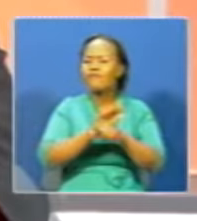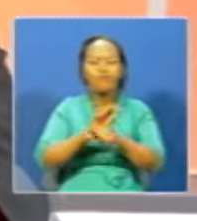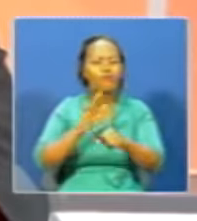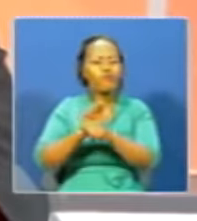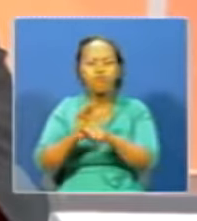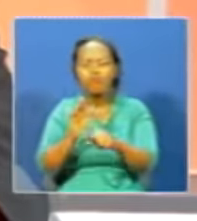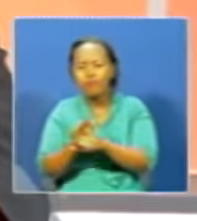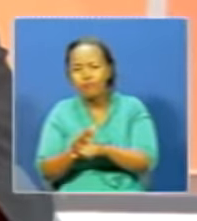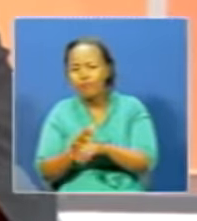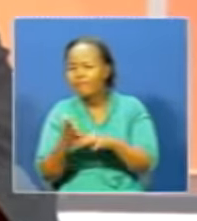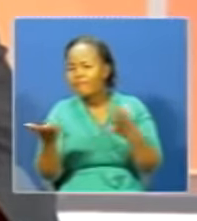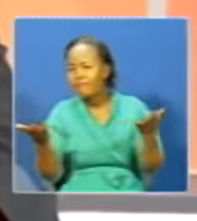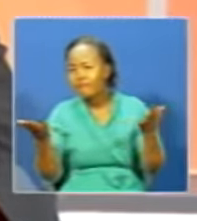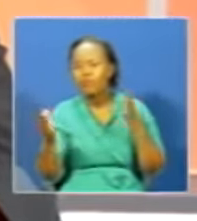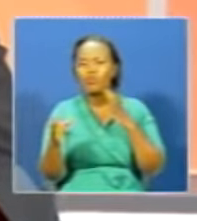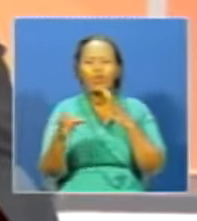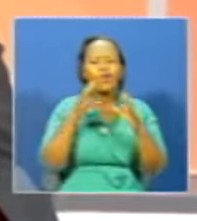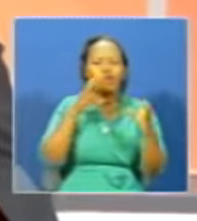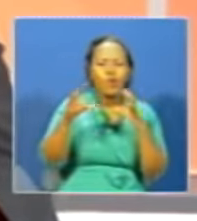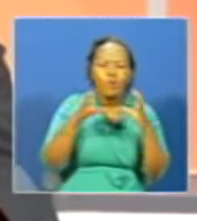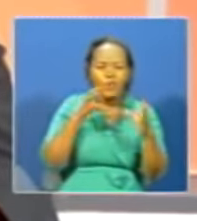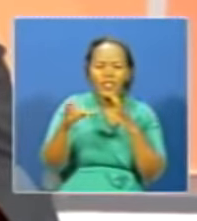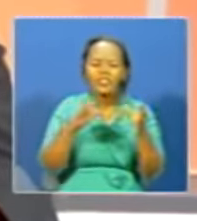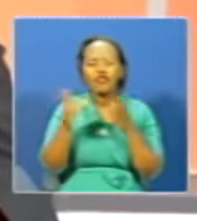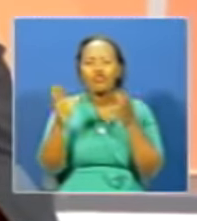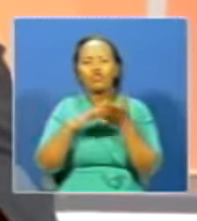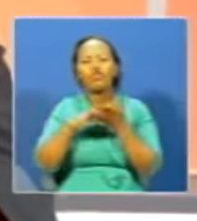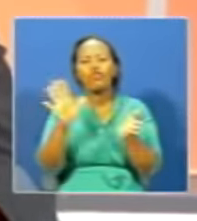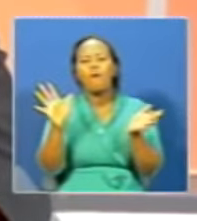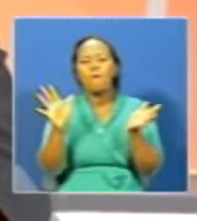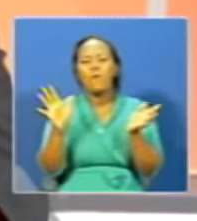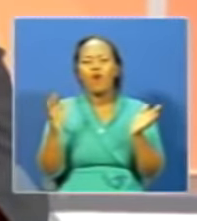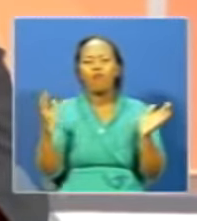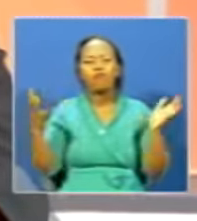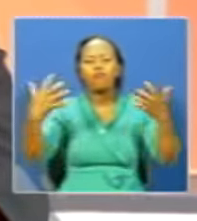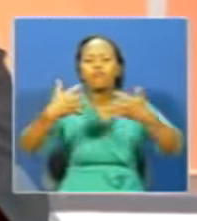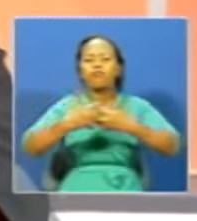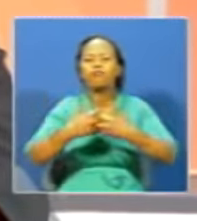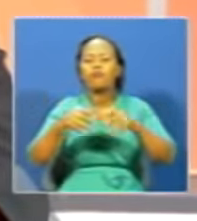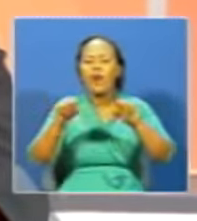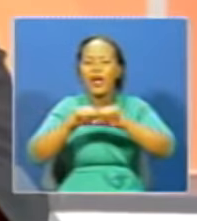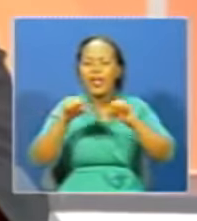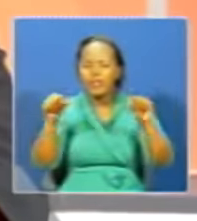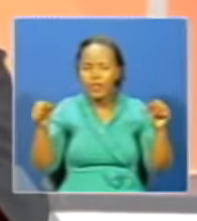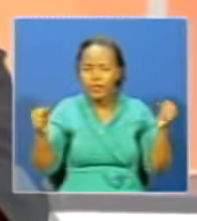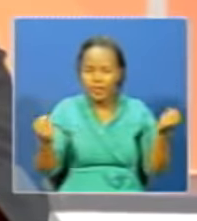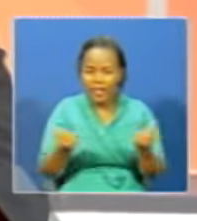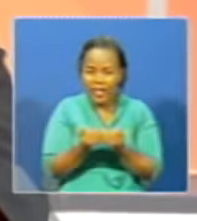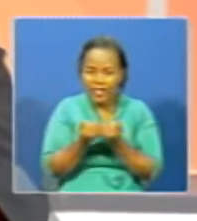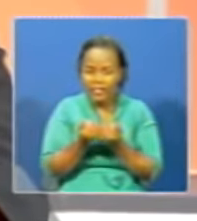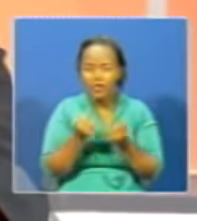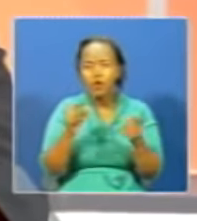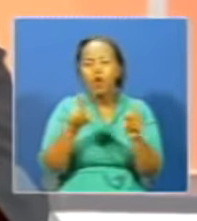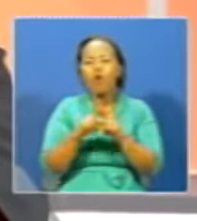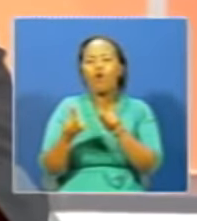Communication is much more robust in society. The